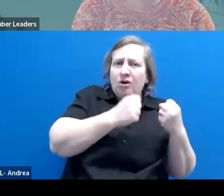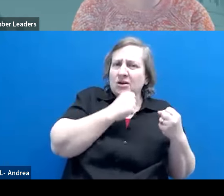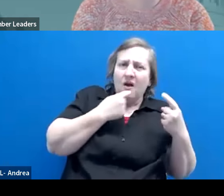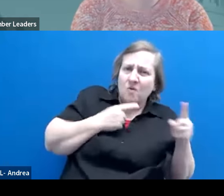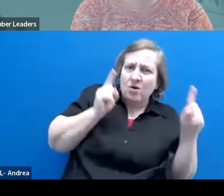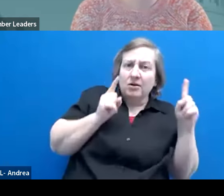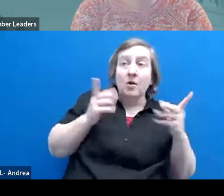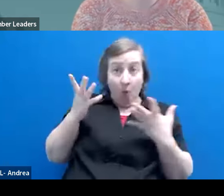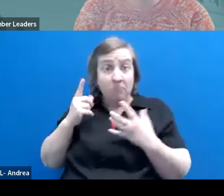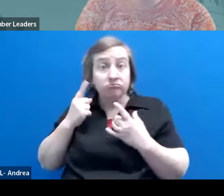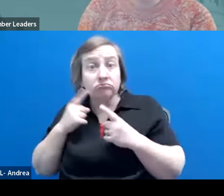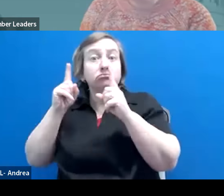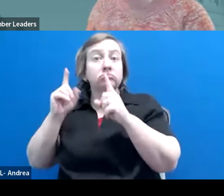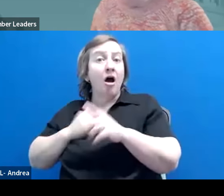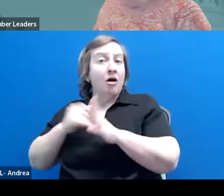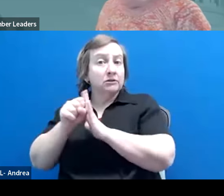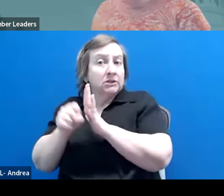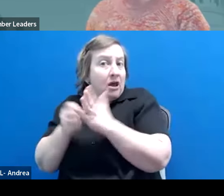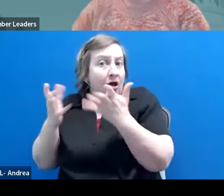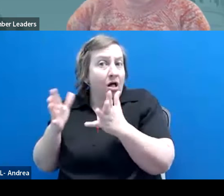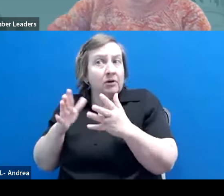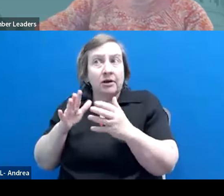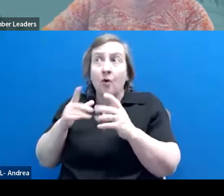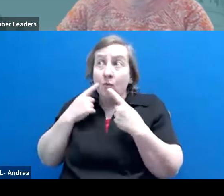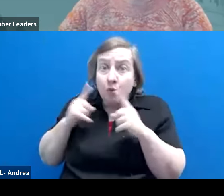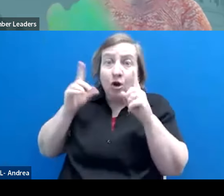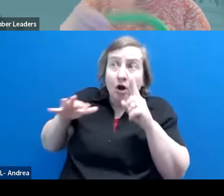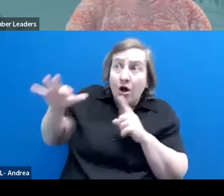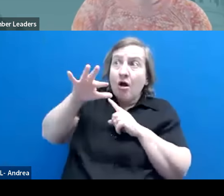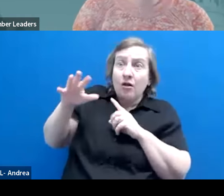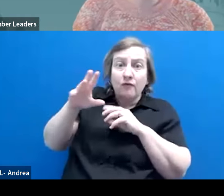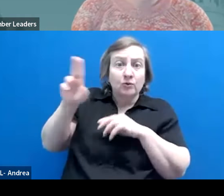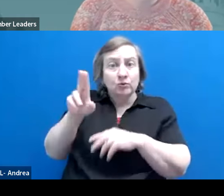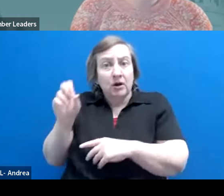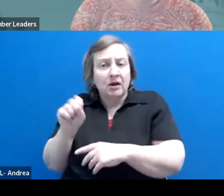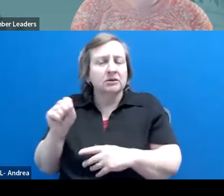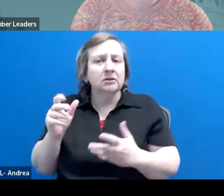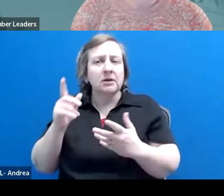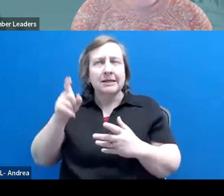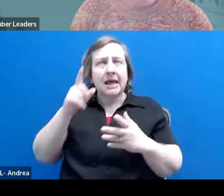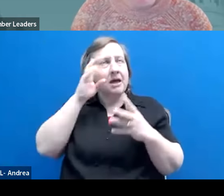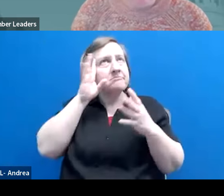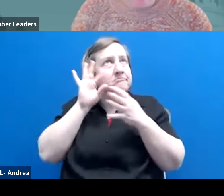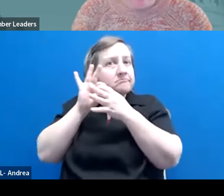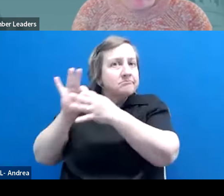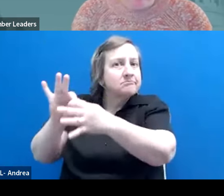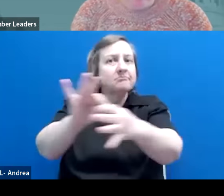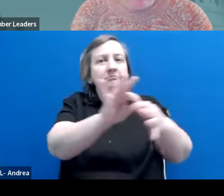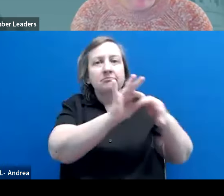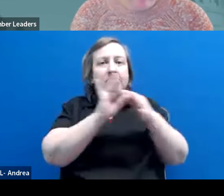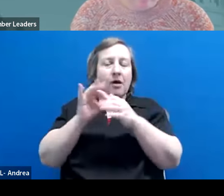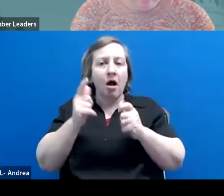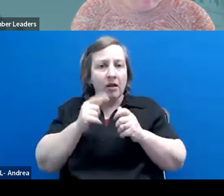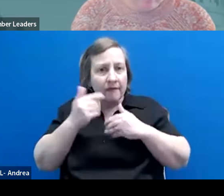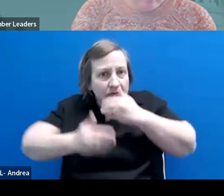state across the nation, but we need that kind of solidifying vision of where we're headed so we're all moving together in the same direction.